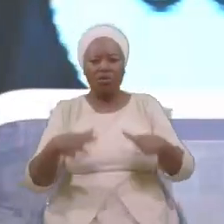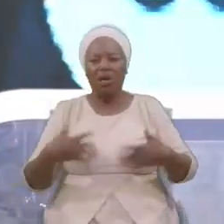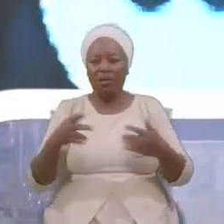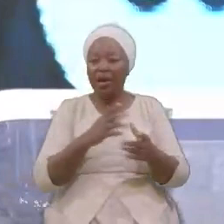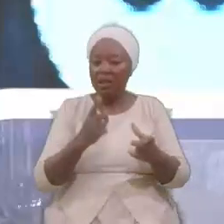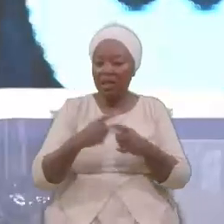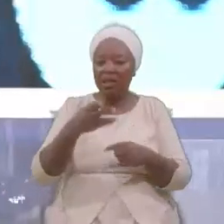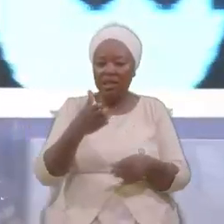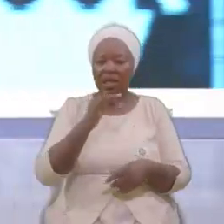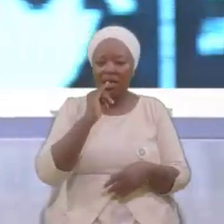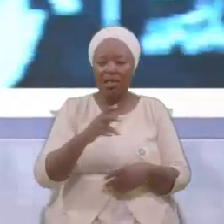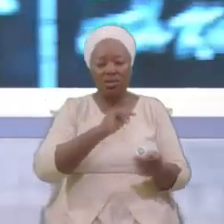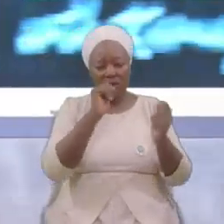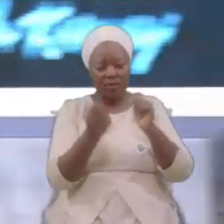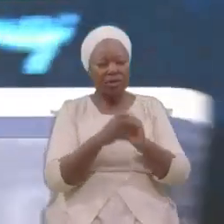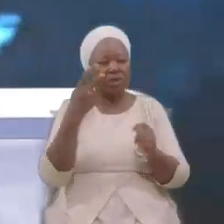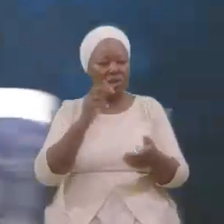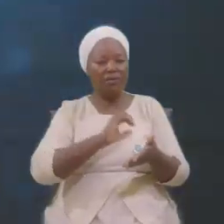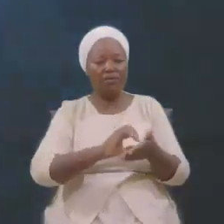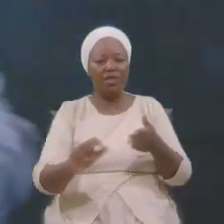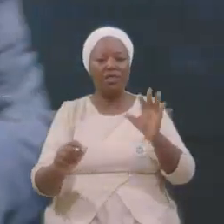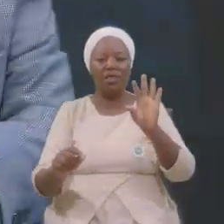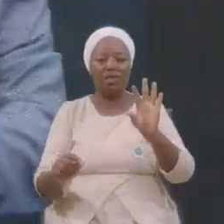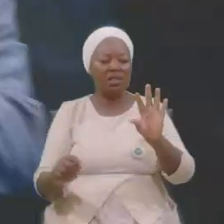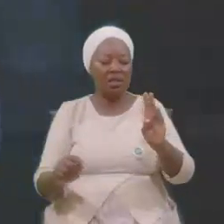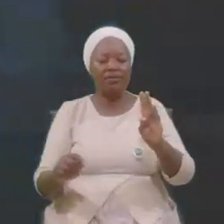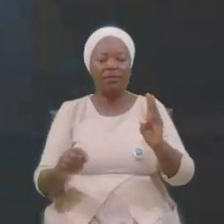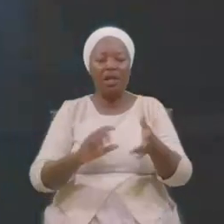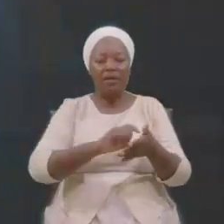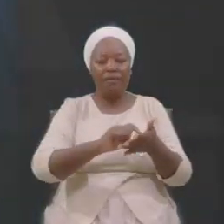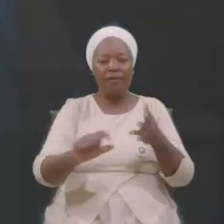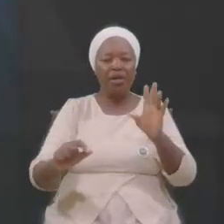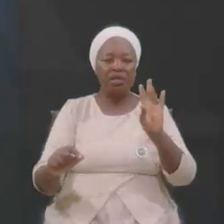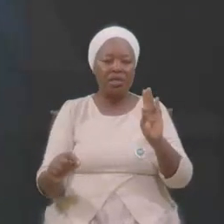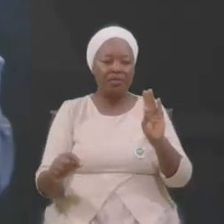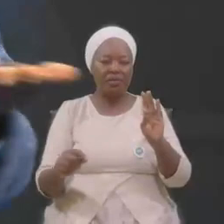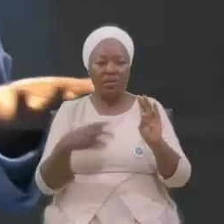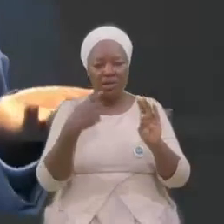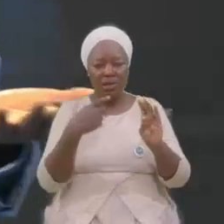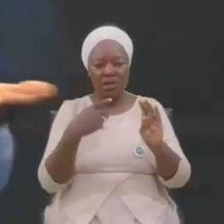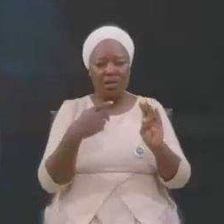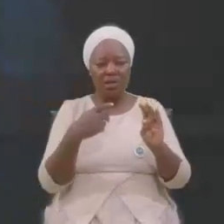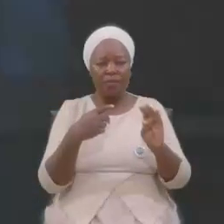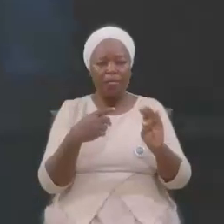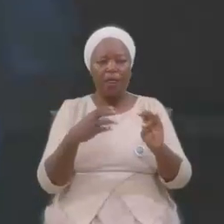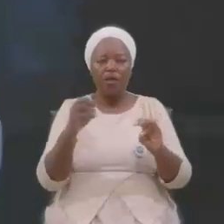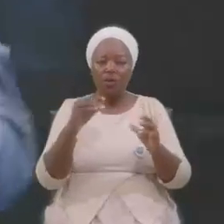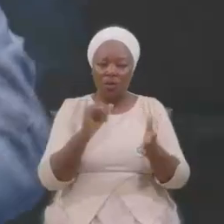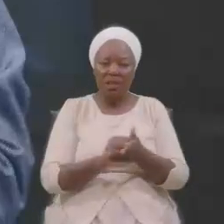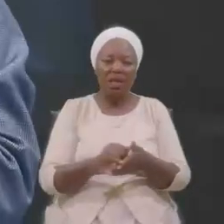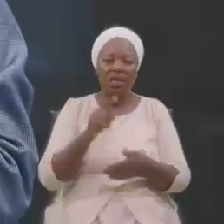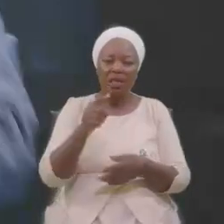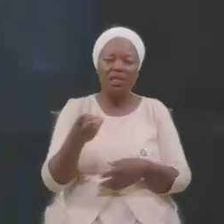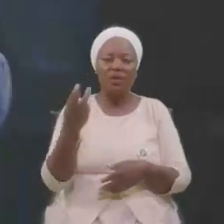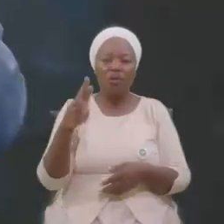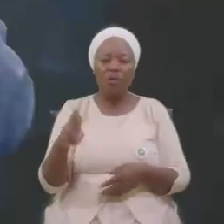is transformation. Look at verse 7. In verse 7 it says, so that ye were